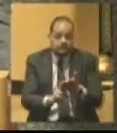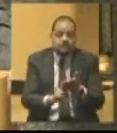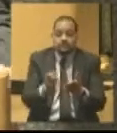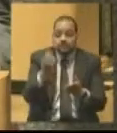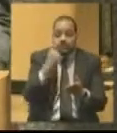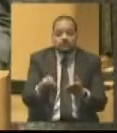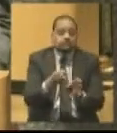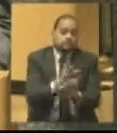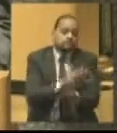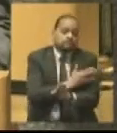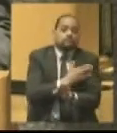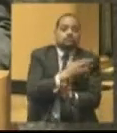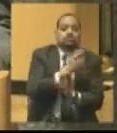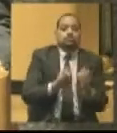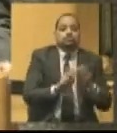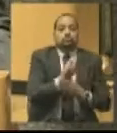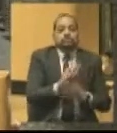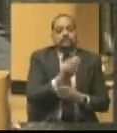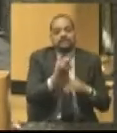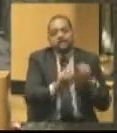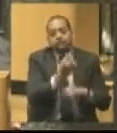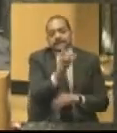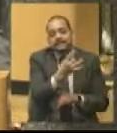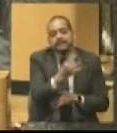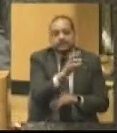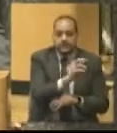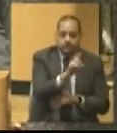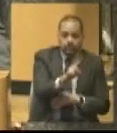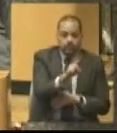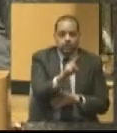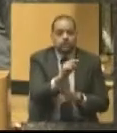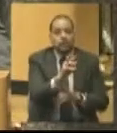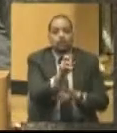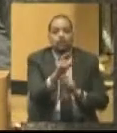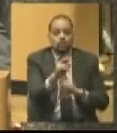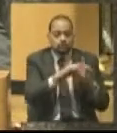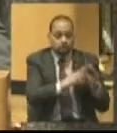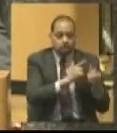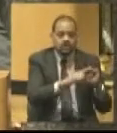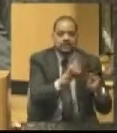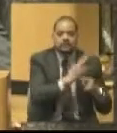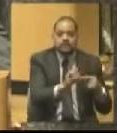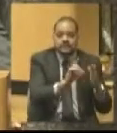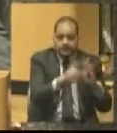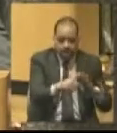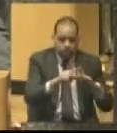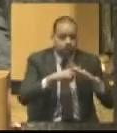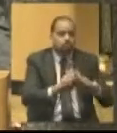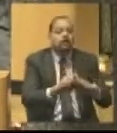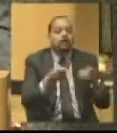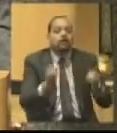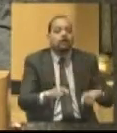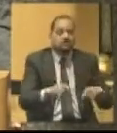of 1861, 6 weeks after the war began. On May 30th, Lincoln met with his cabinet to discuss the request by